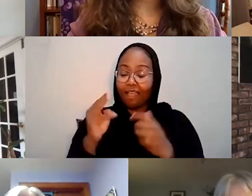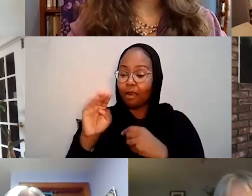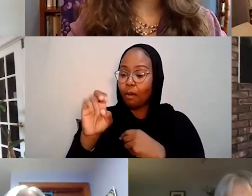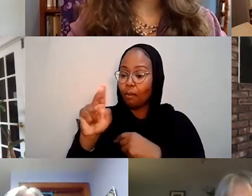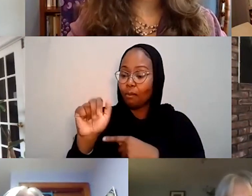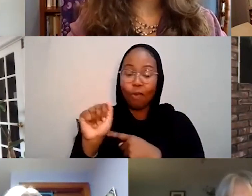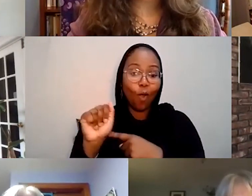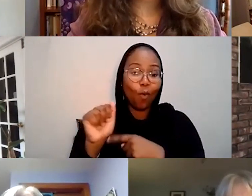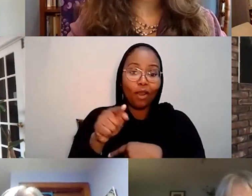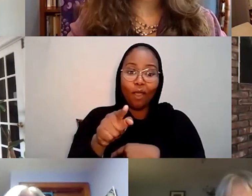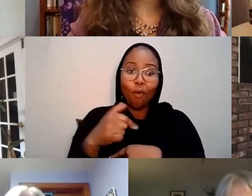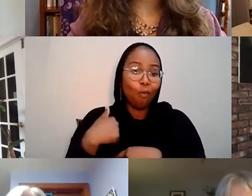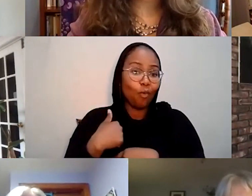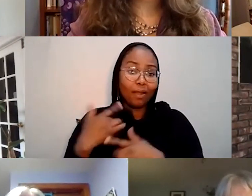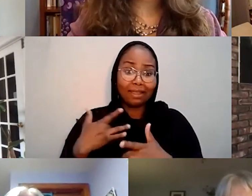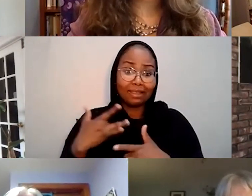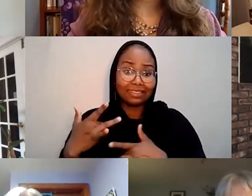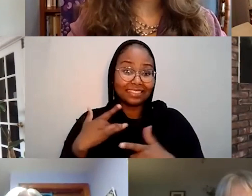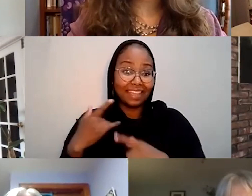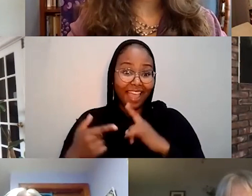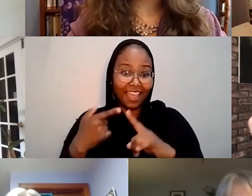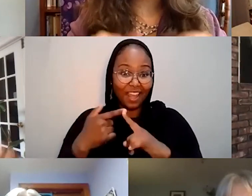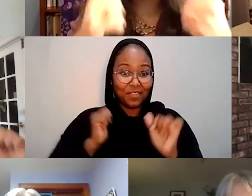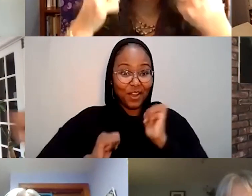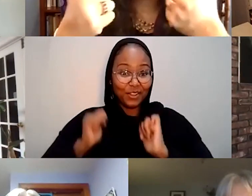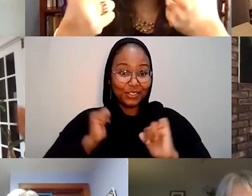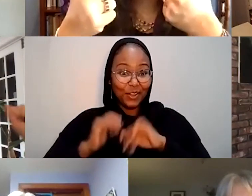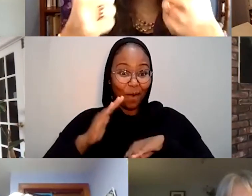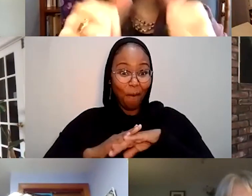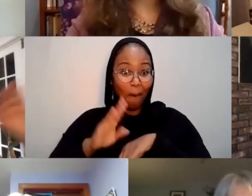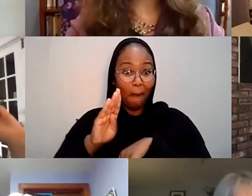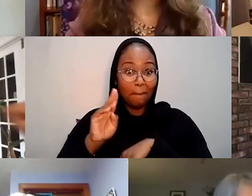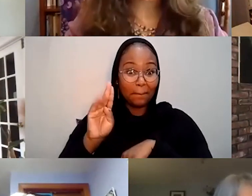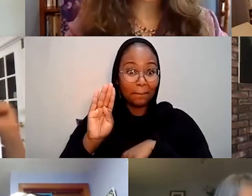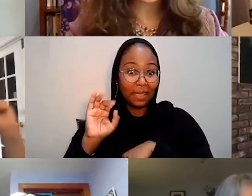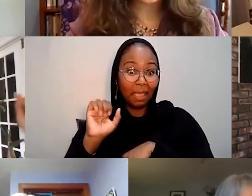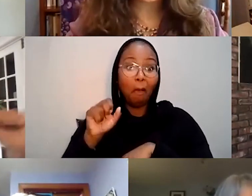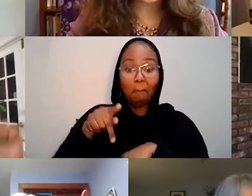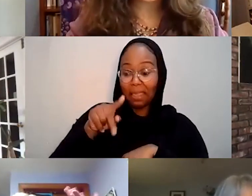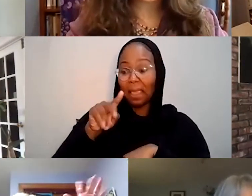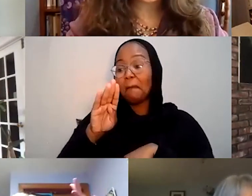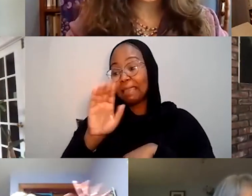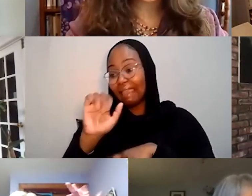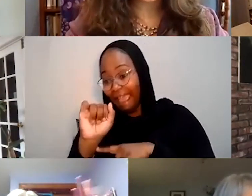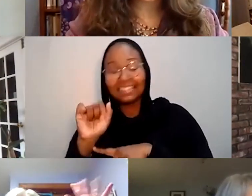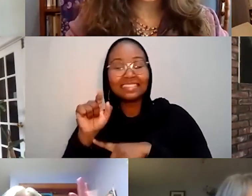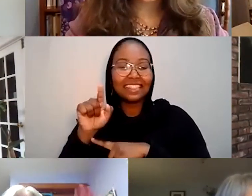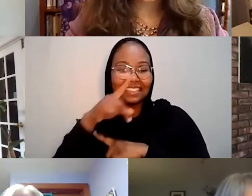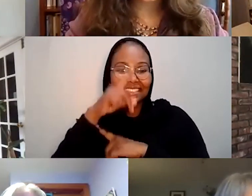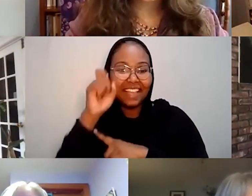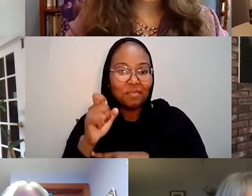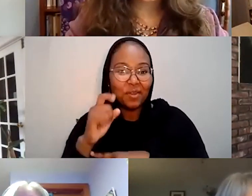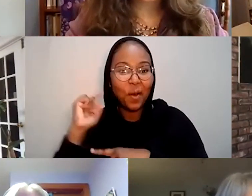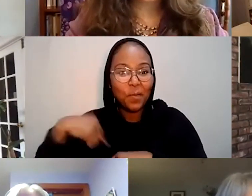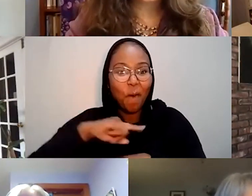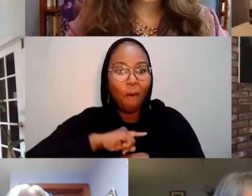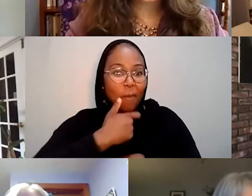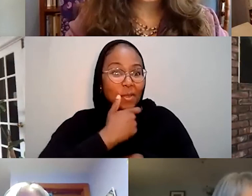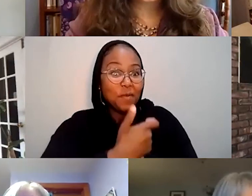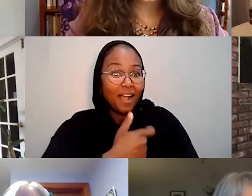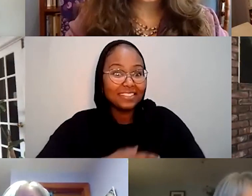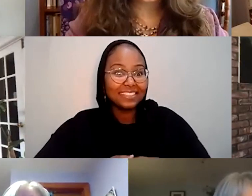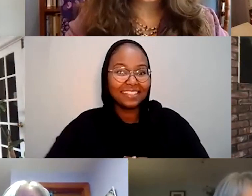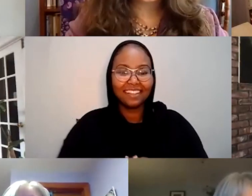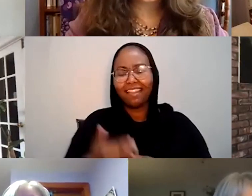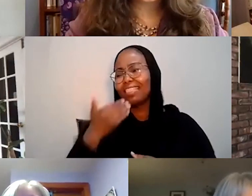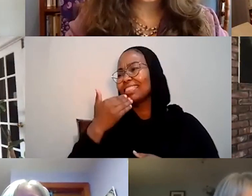we're just so excited about your upcoming show on PBS this summer. So we will all be watching. Thank you. You,